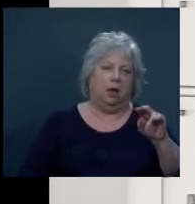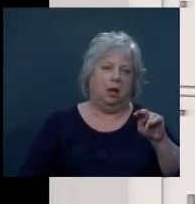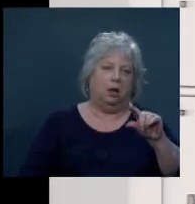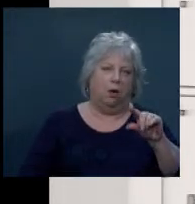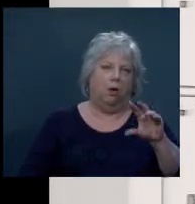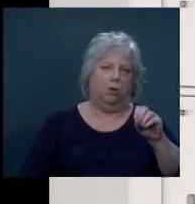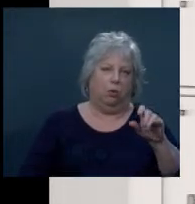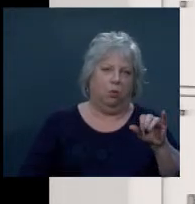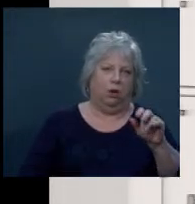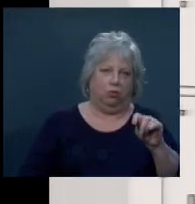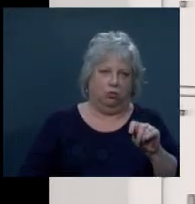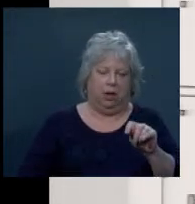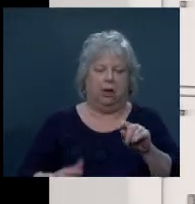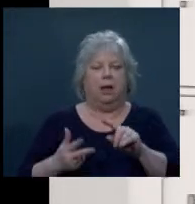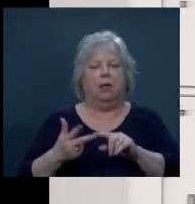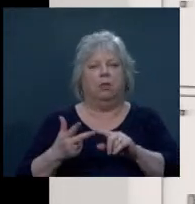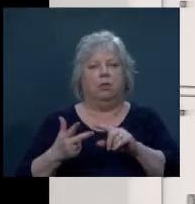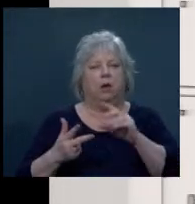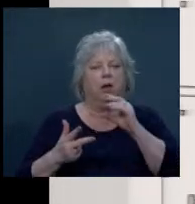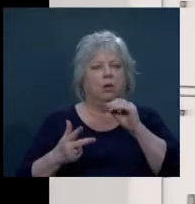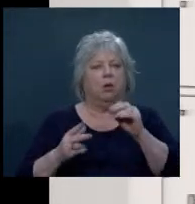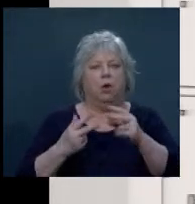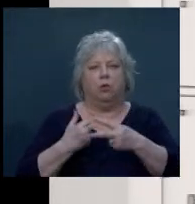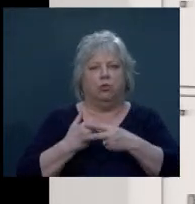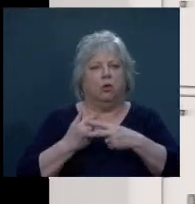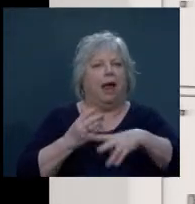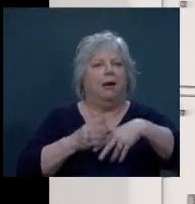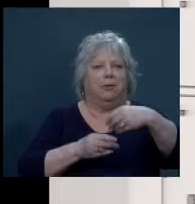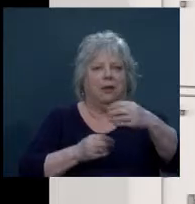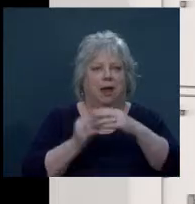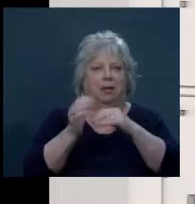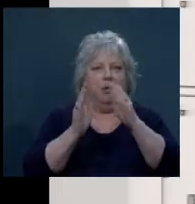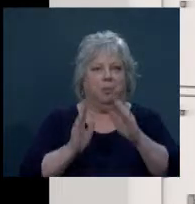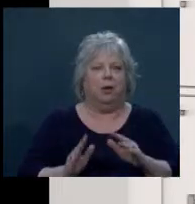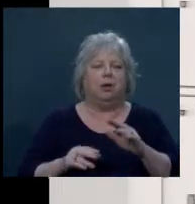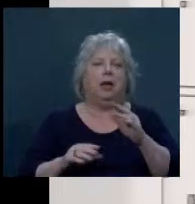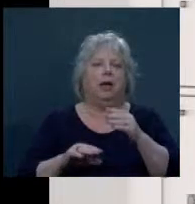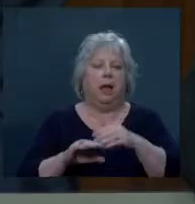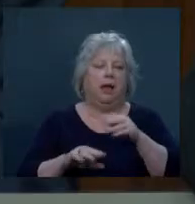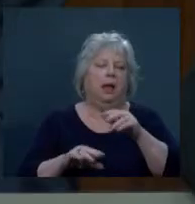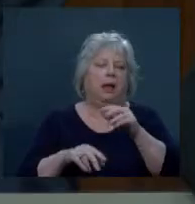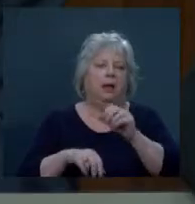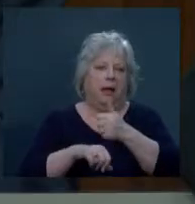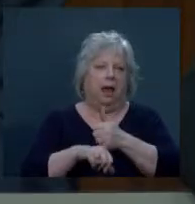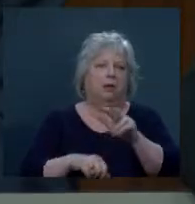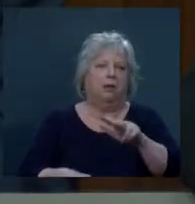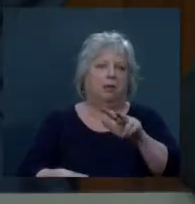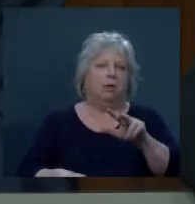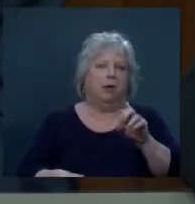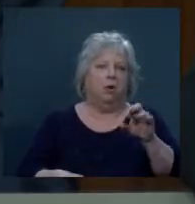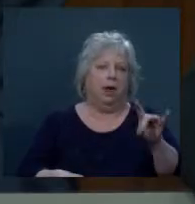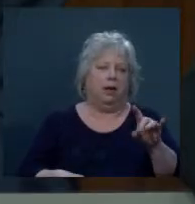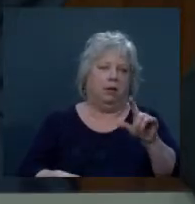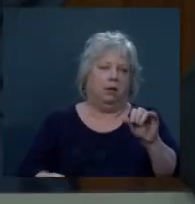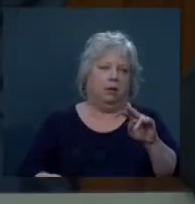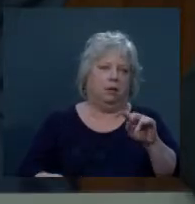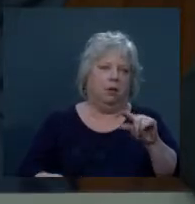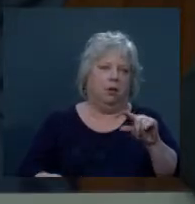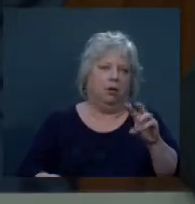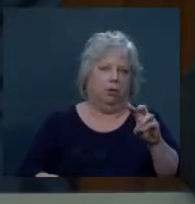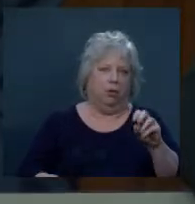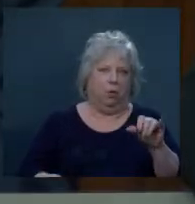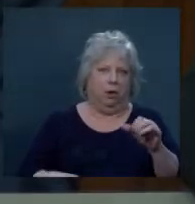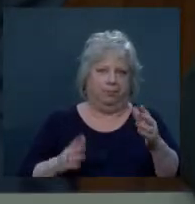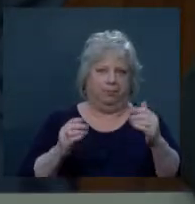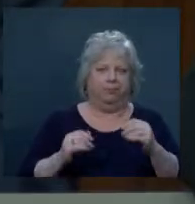no storage outside of the building at 3308 Longoy Street. Also on consent